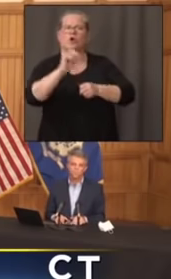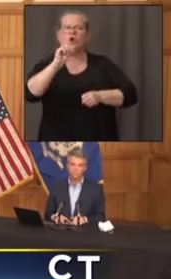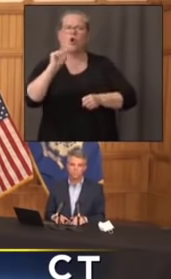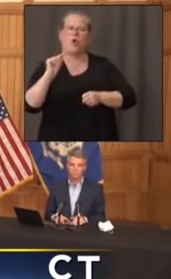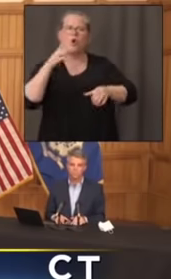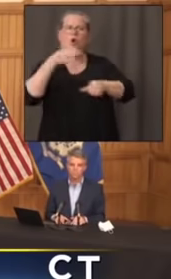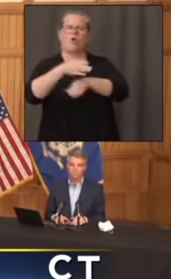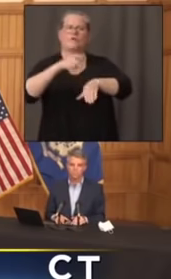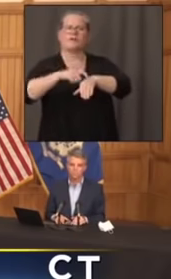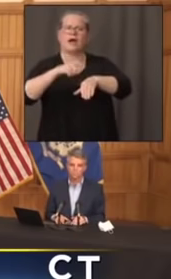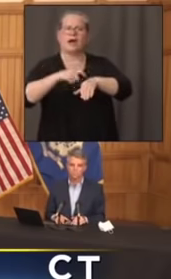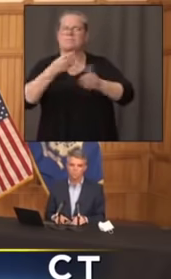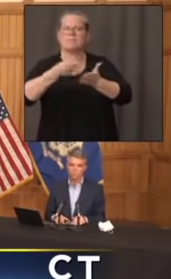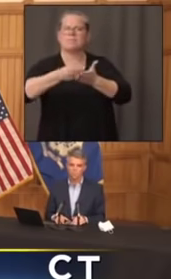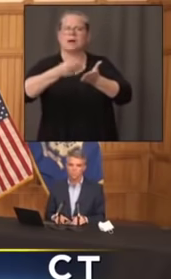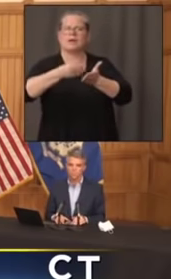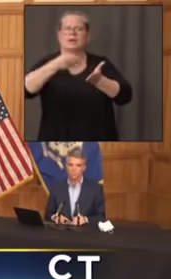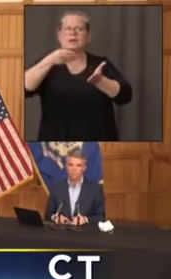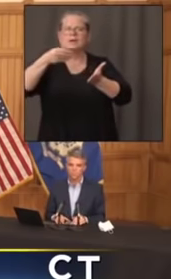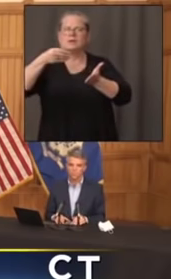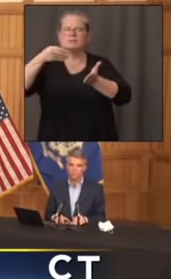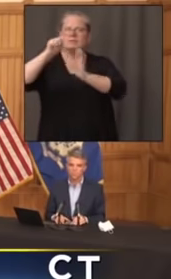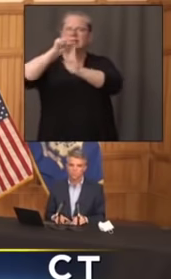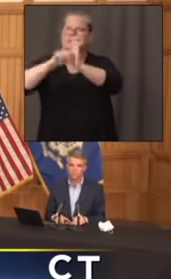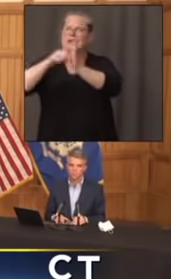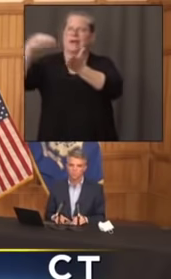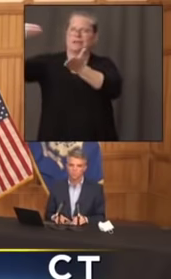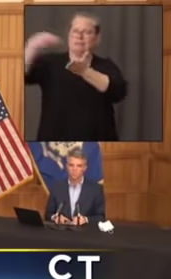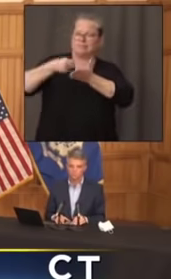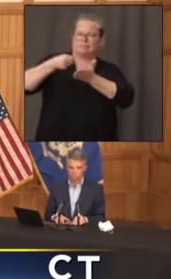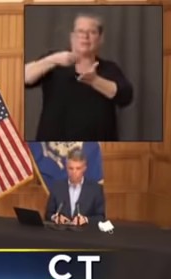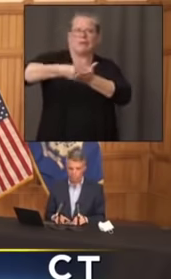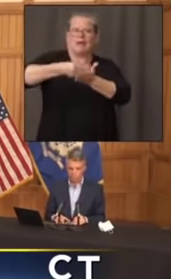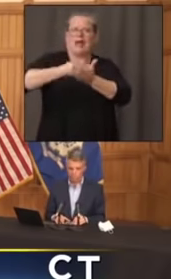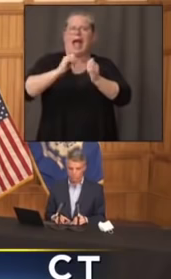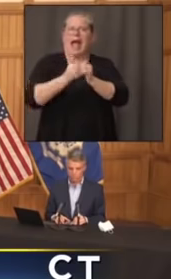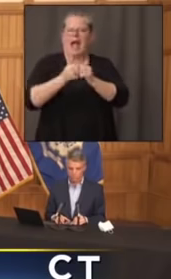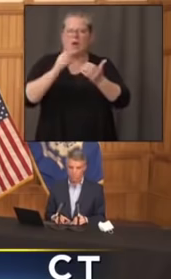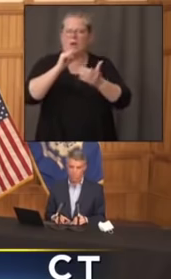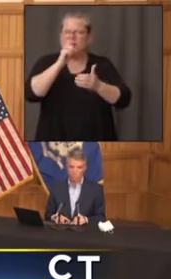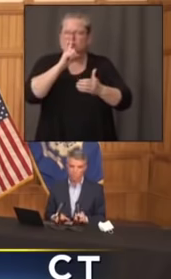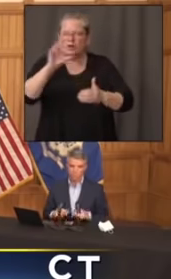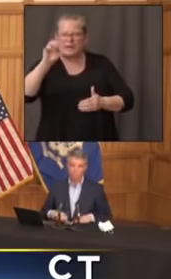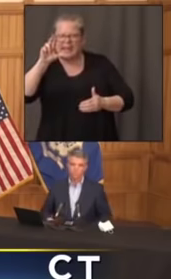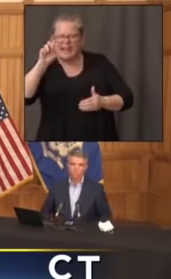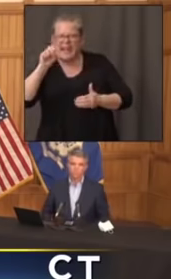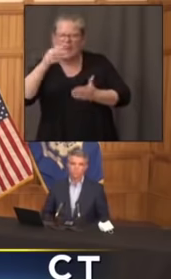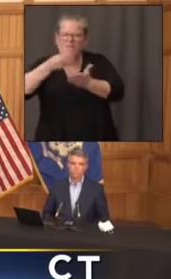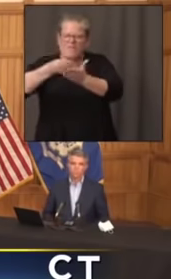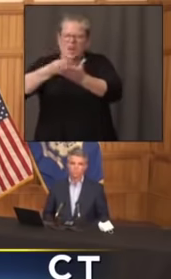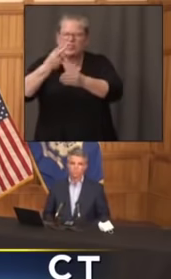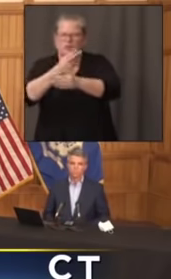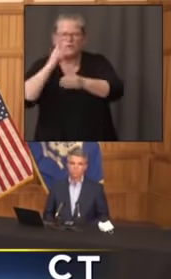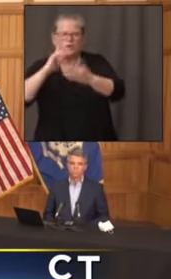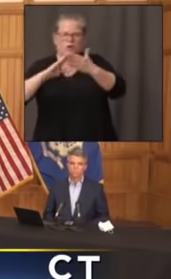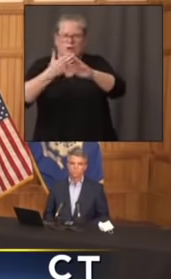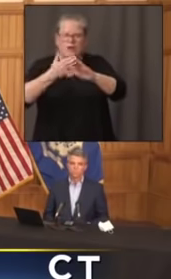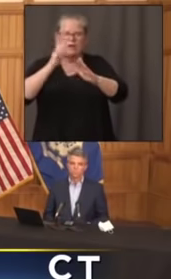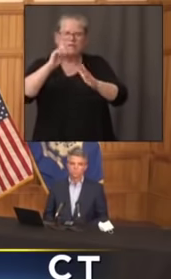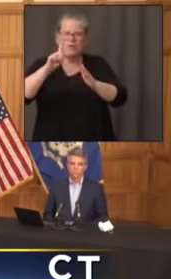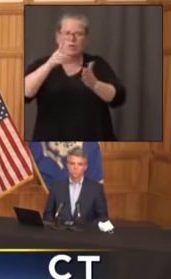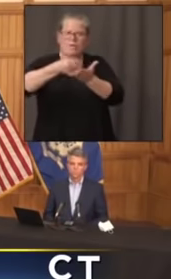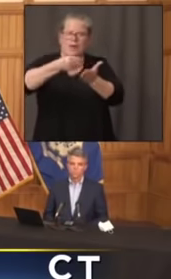issues. I'm not quite sure if this is right. FEMA care funds only go to municipalities. How do health districts get reimbursement